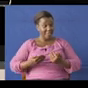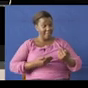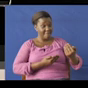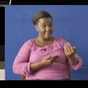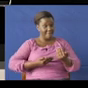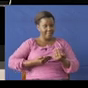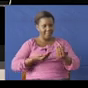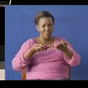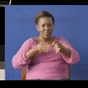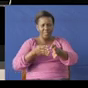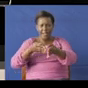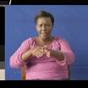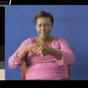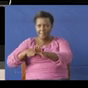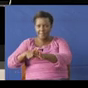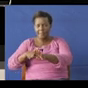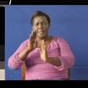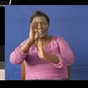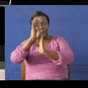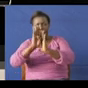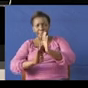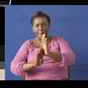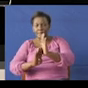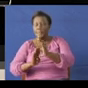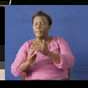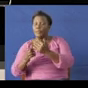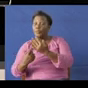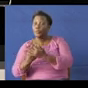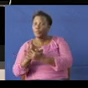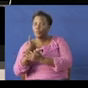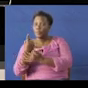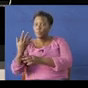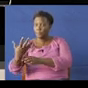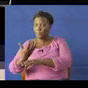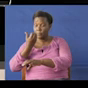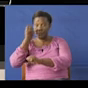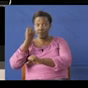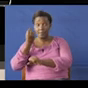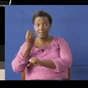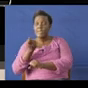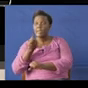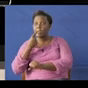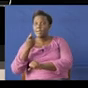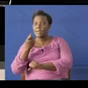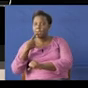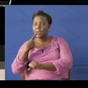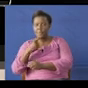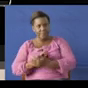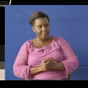repeat, infant mortality has been reduced because of